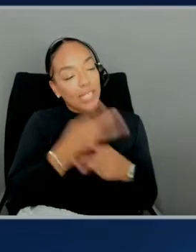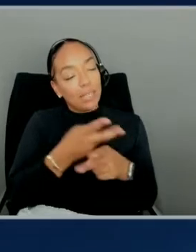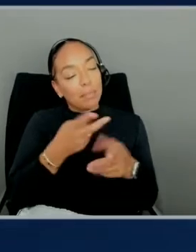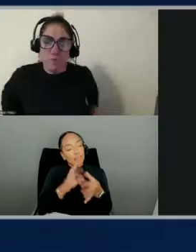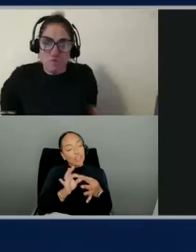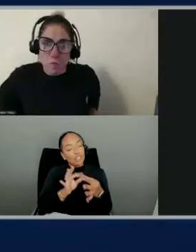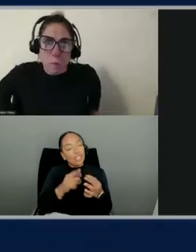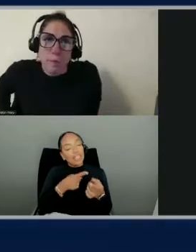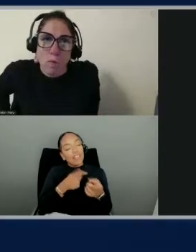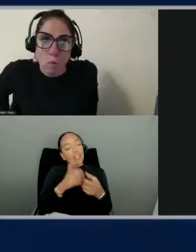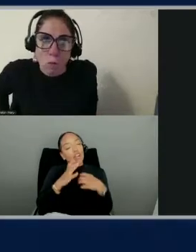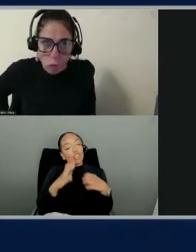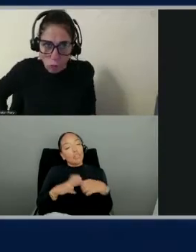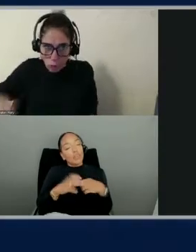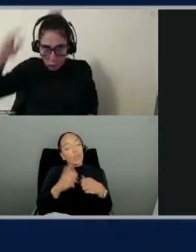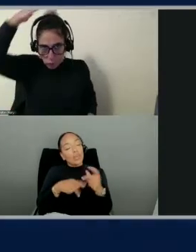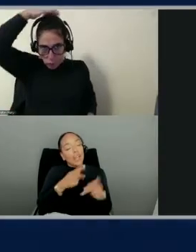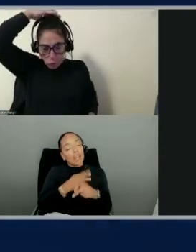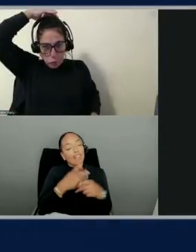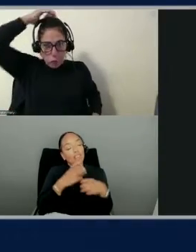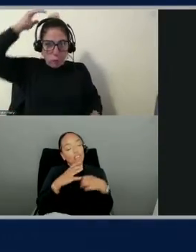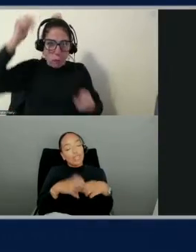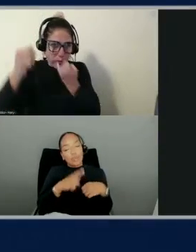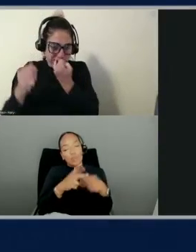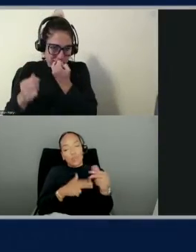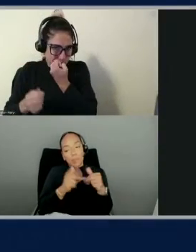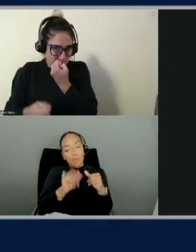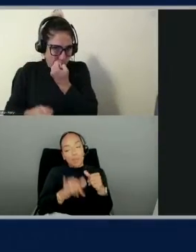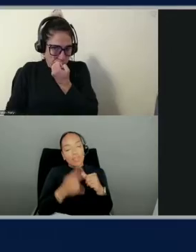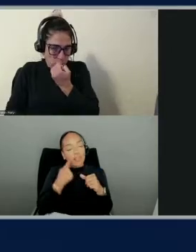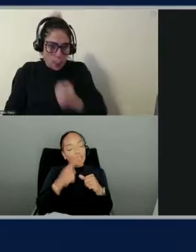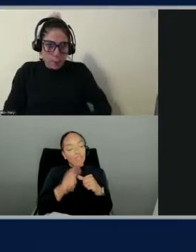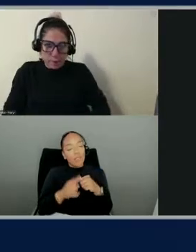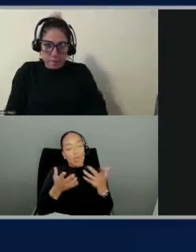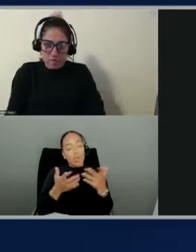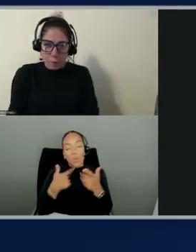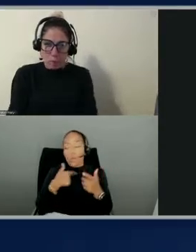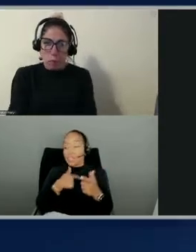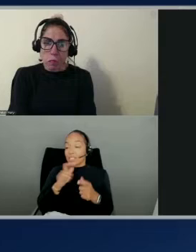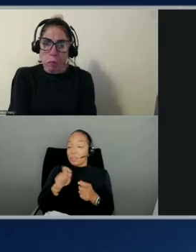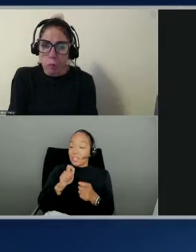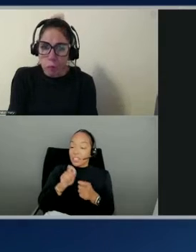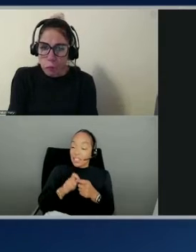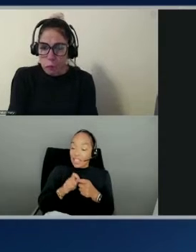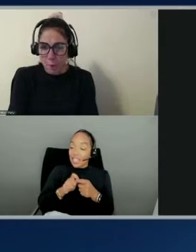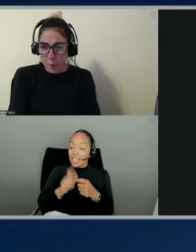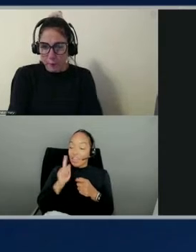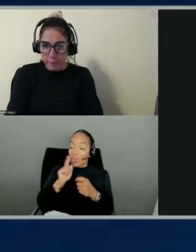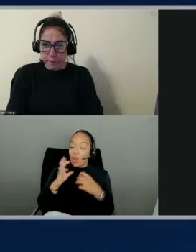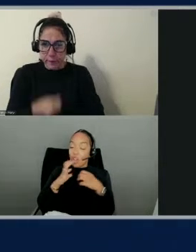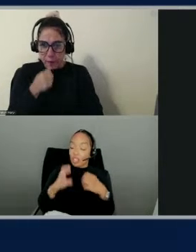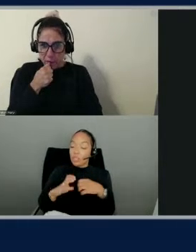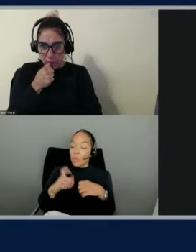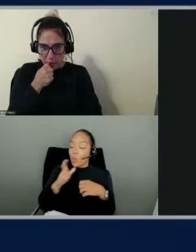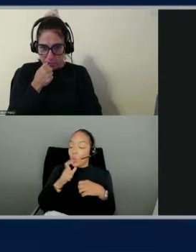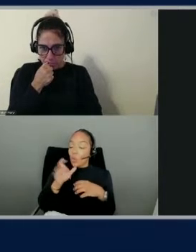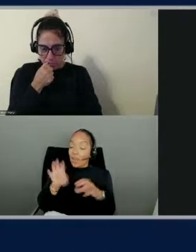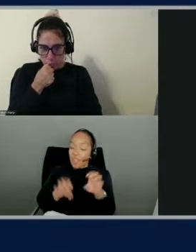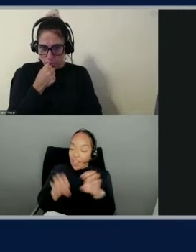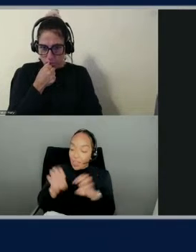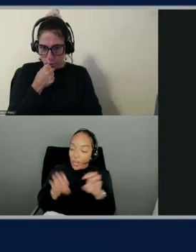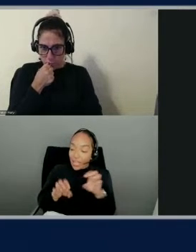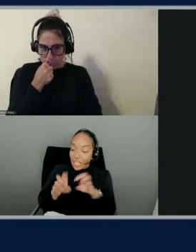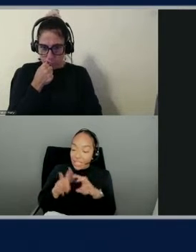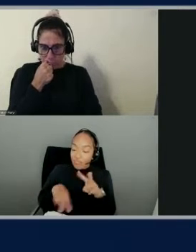of customers did you build this for? So we are specifically focusing on customers who are evaluating